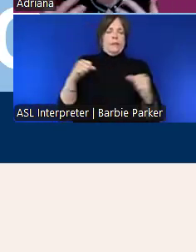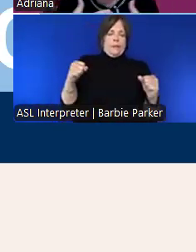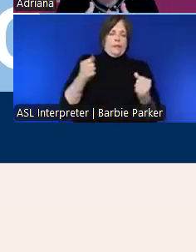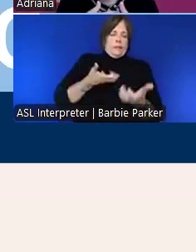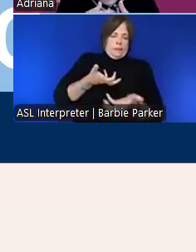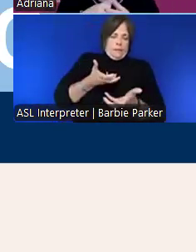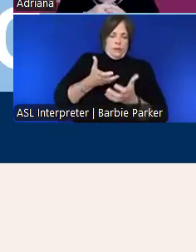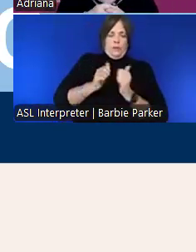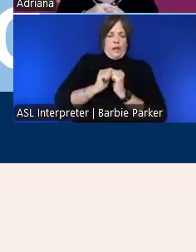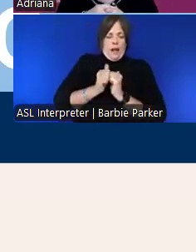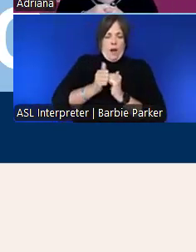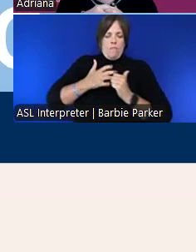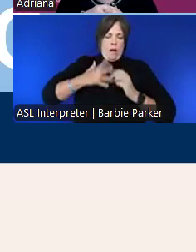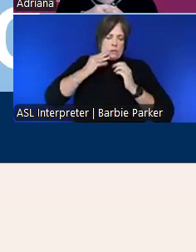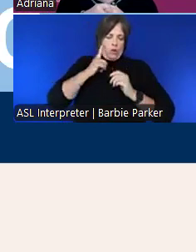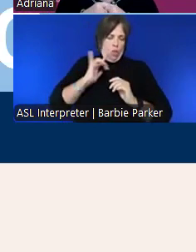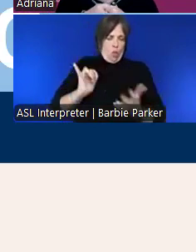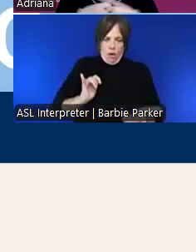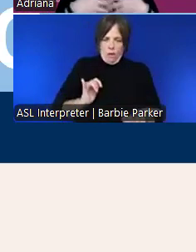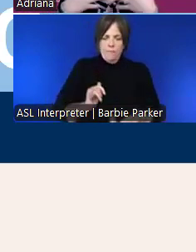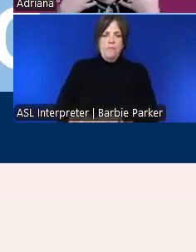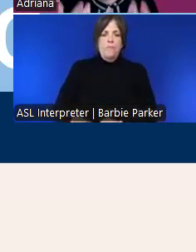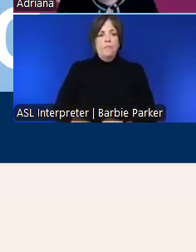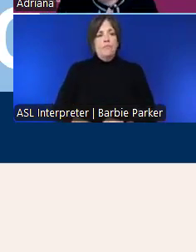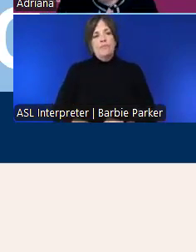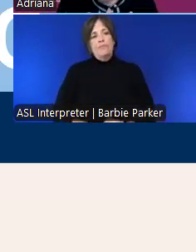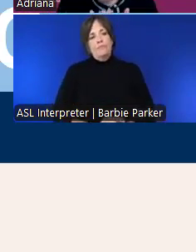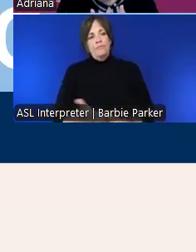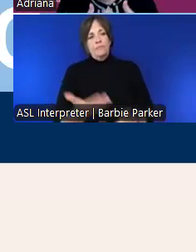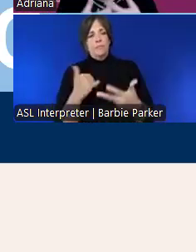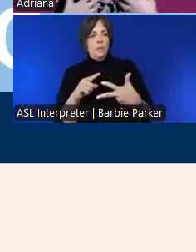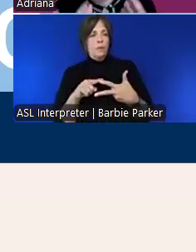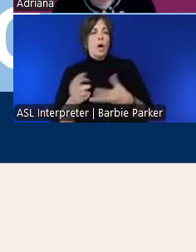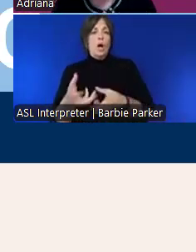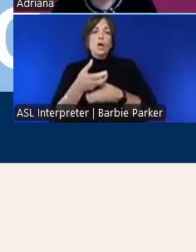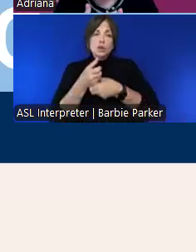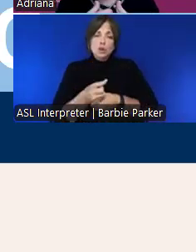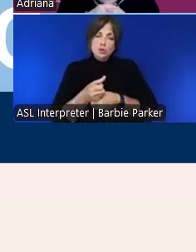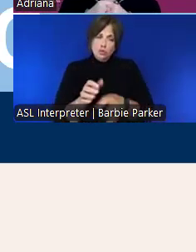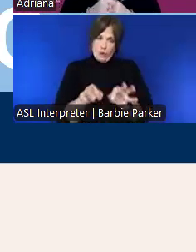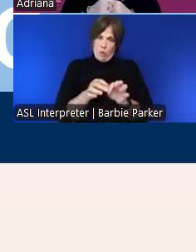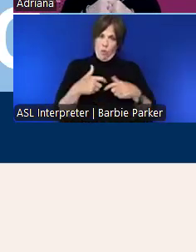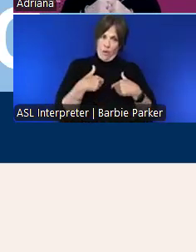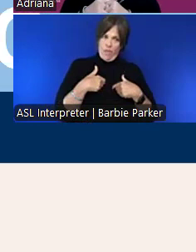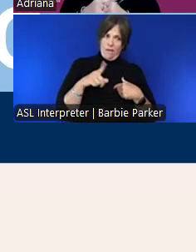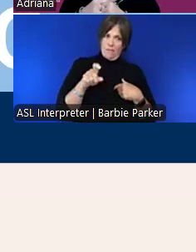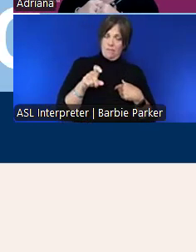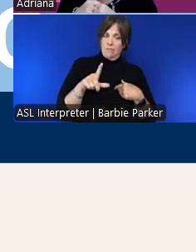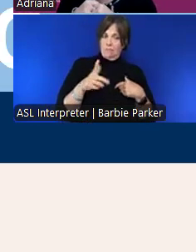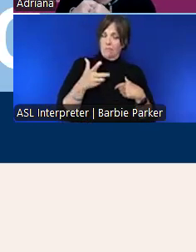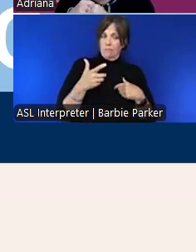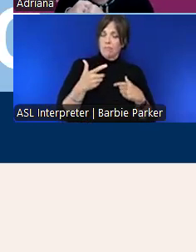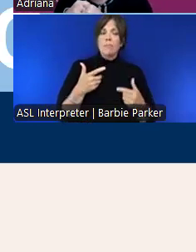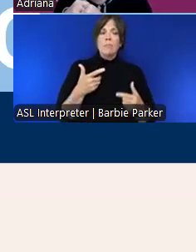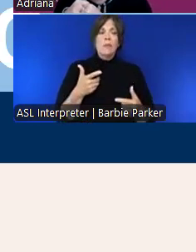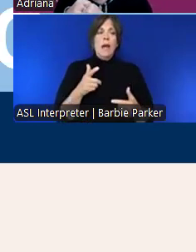Trustworthiness and transparency to me is about speaking about the role and the limitations of the role for the law